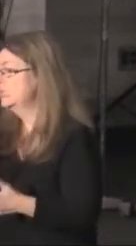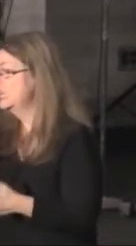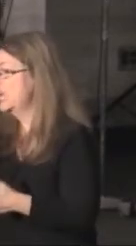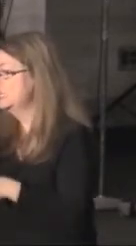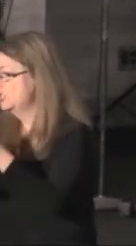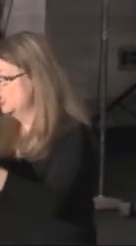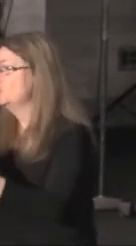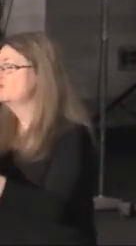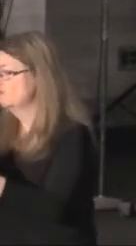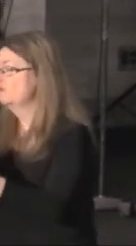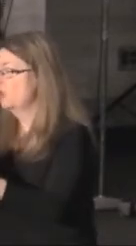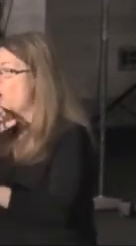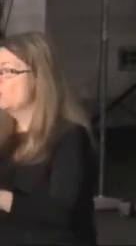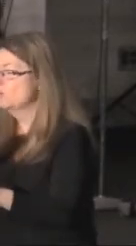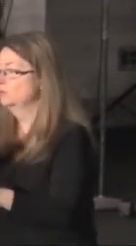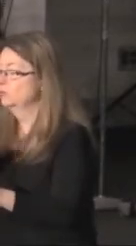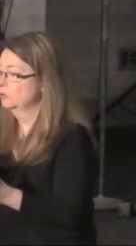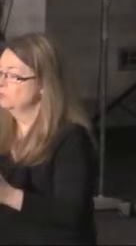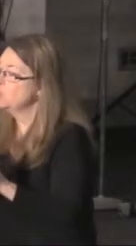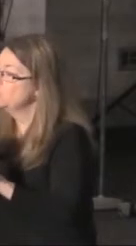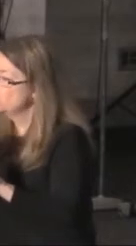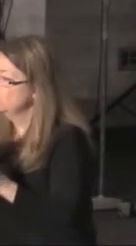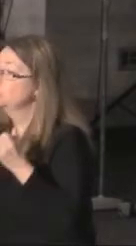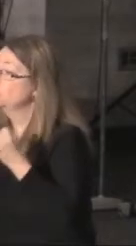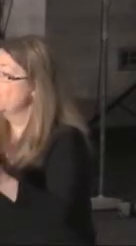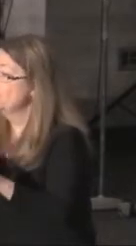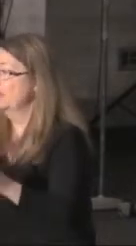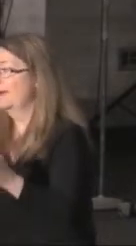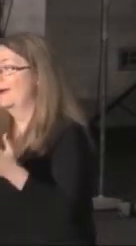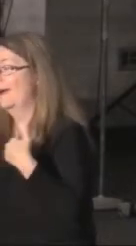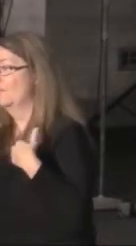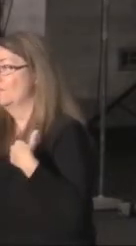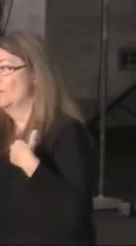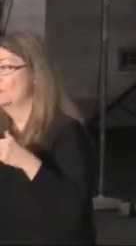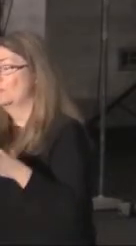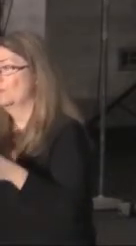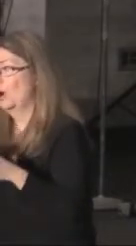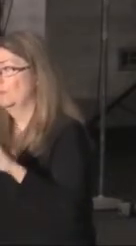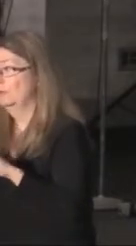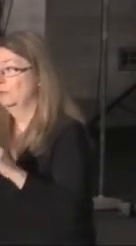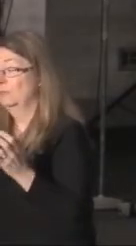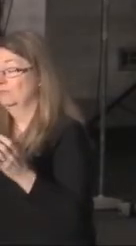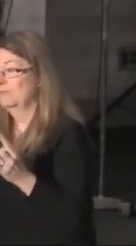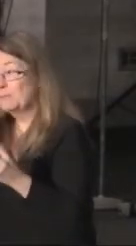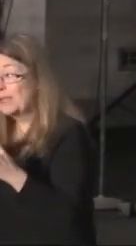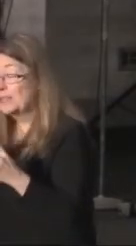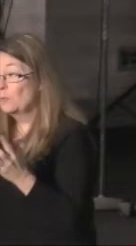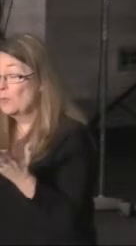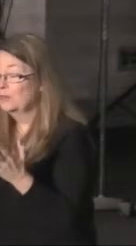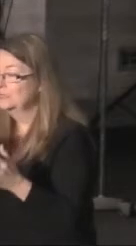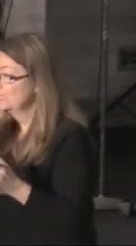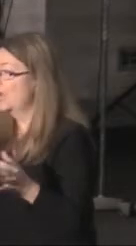church is growing and they're strong, but yet they have a problem. And their problem, their main problem, is